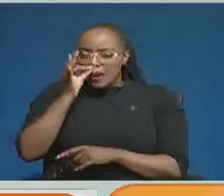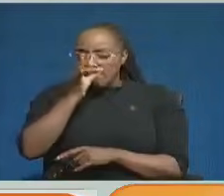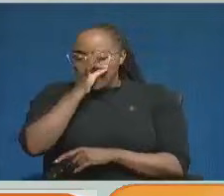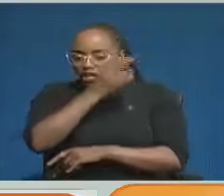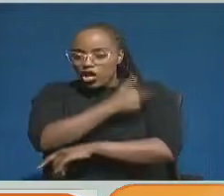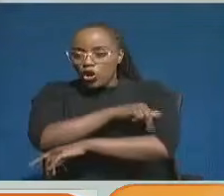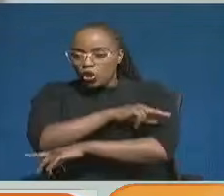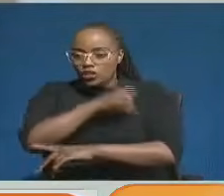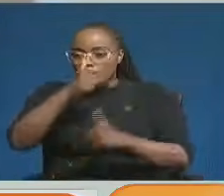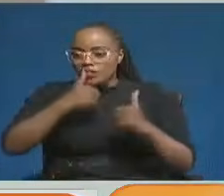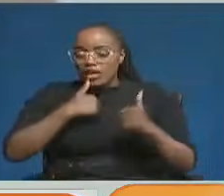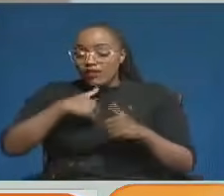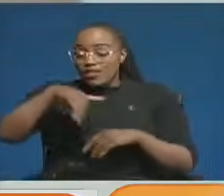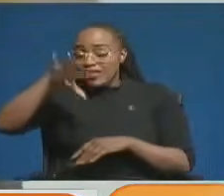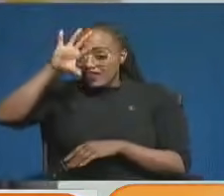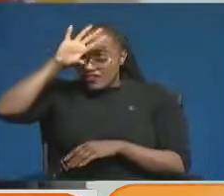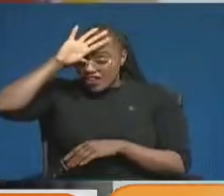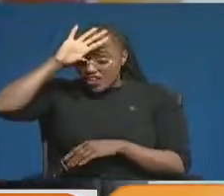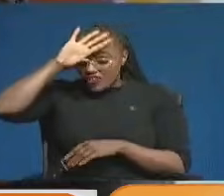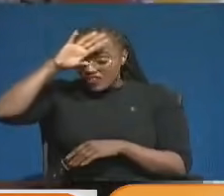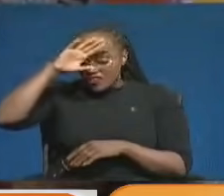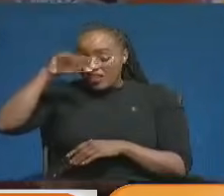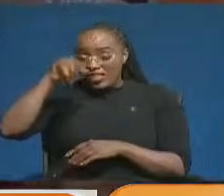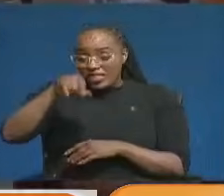of typhoid fever cases at the facility